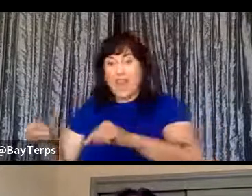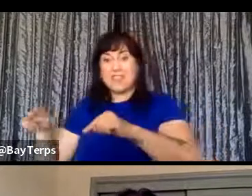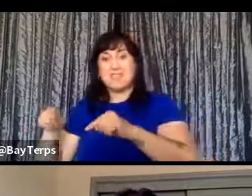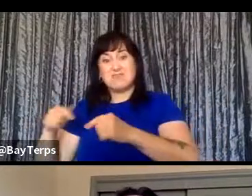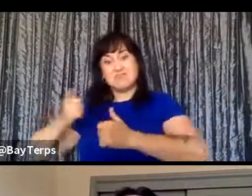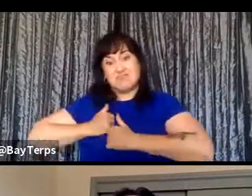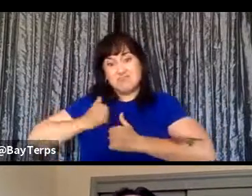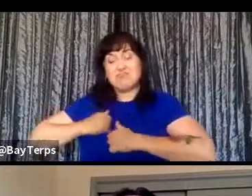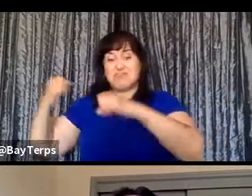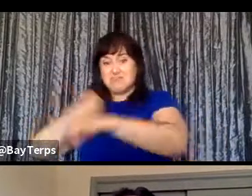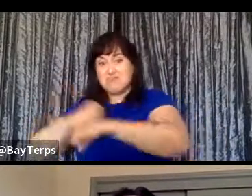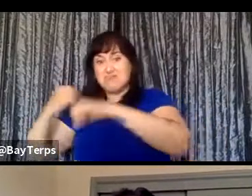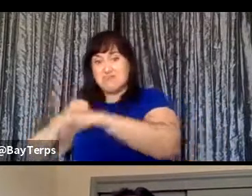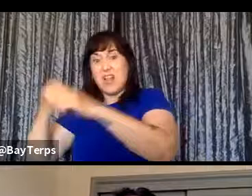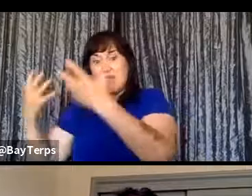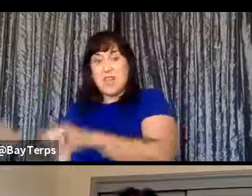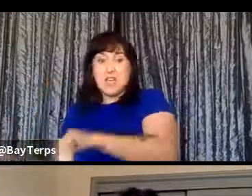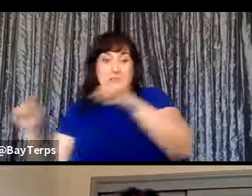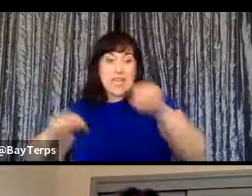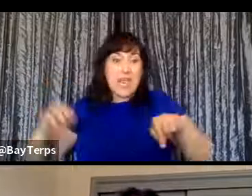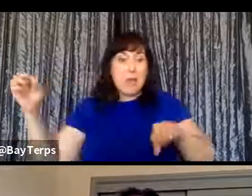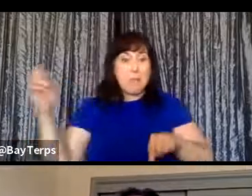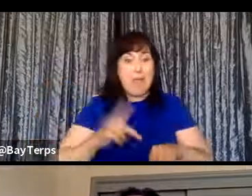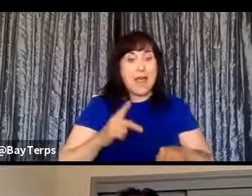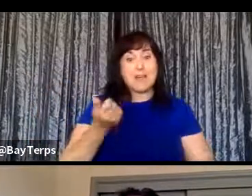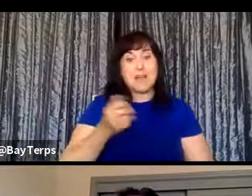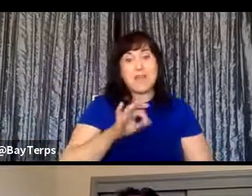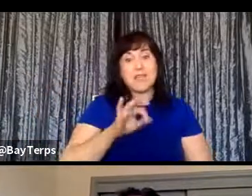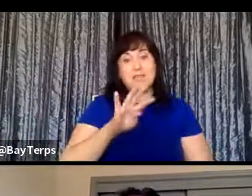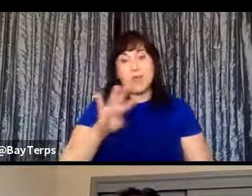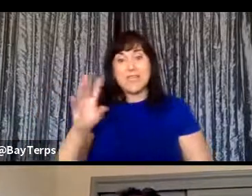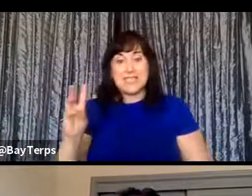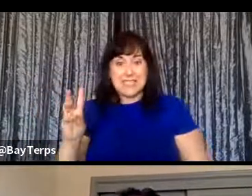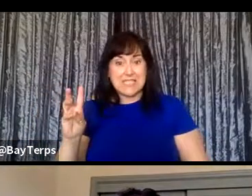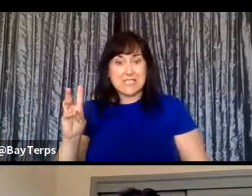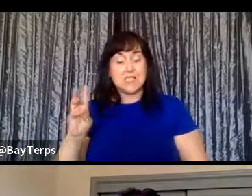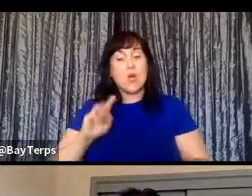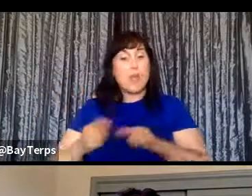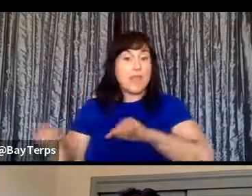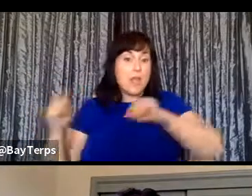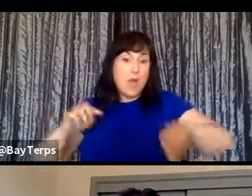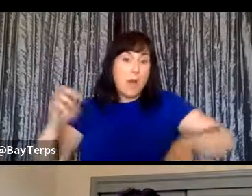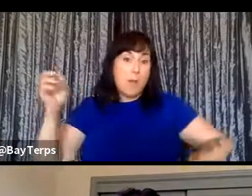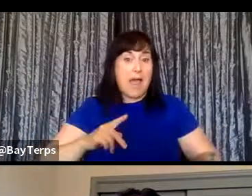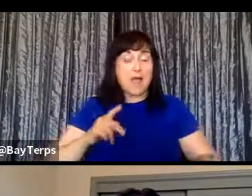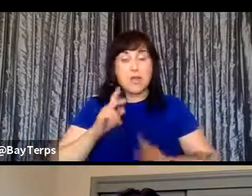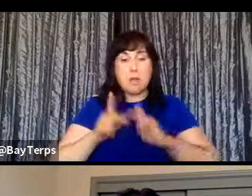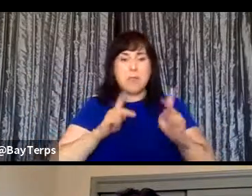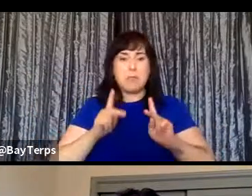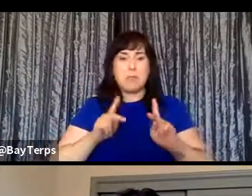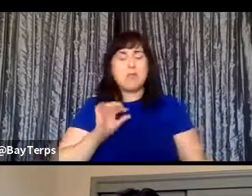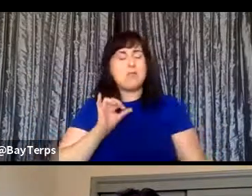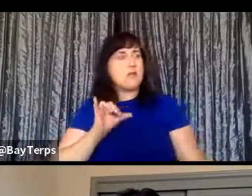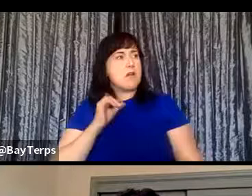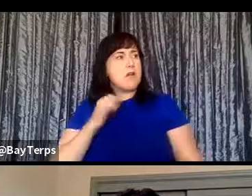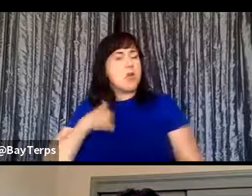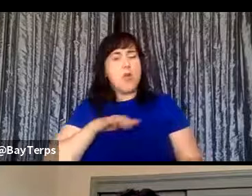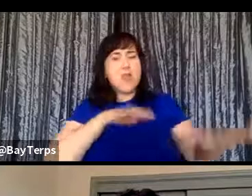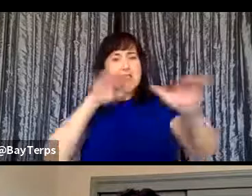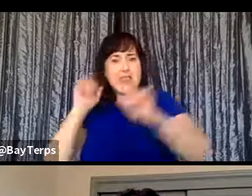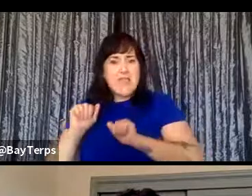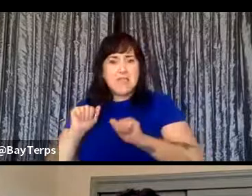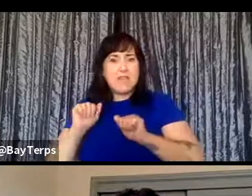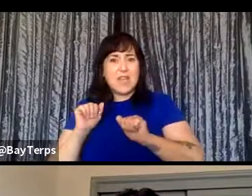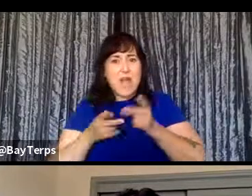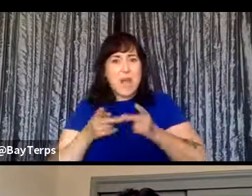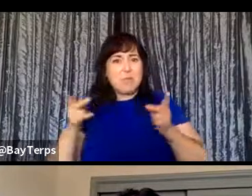in 46, as the troop ships were coming back, these people were like, wow, we're leaving a place where we literally